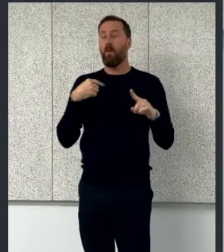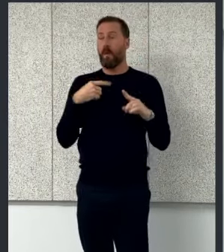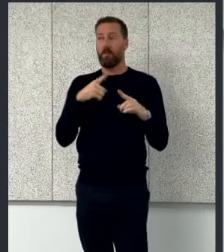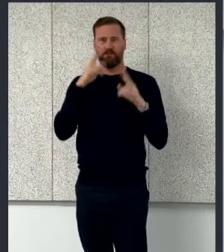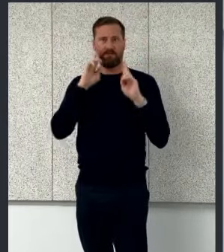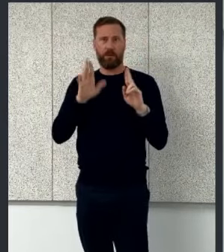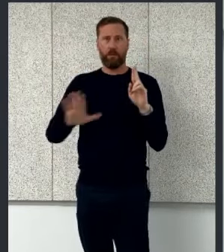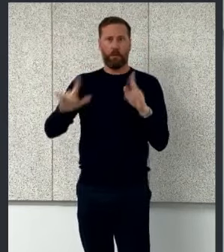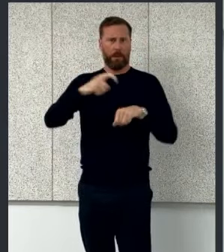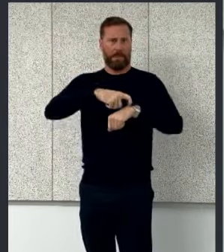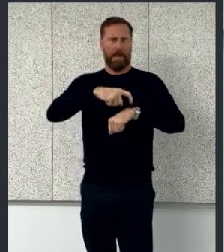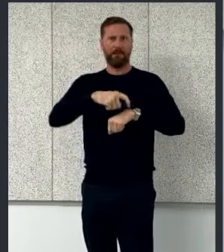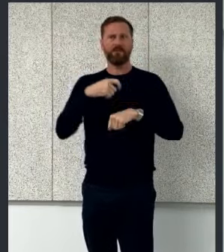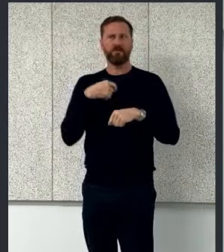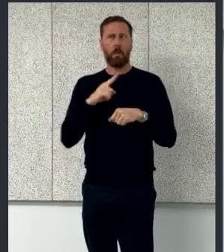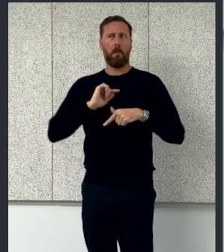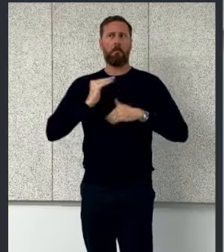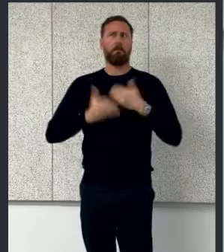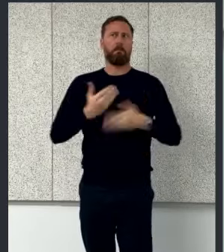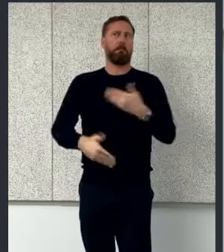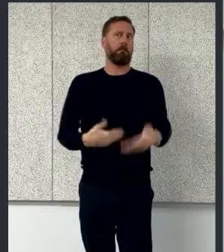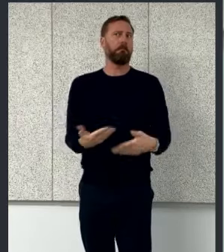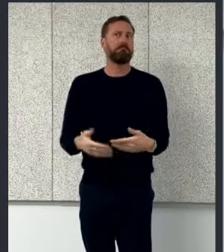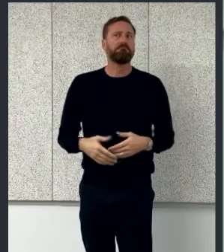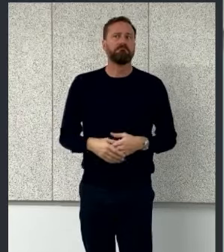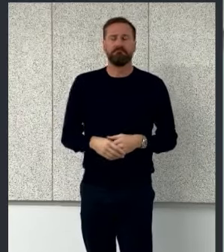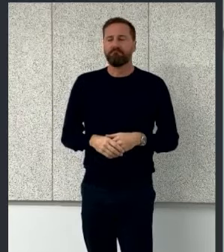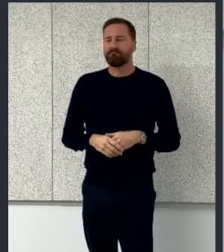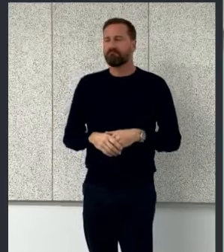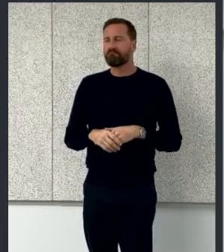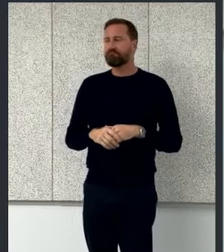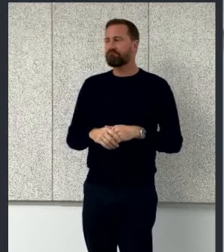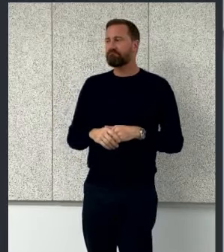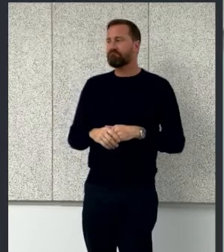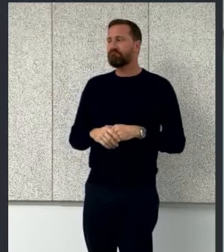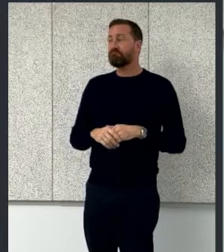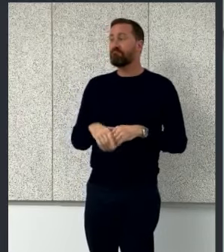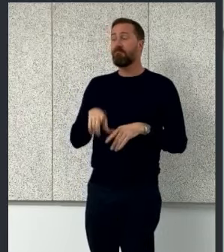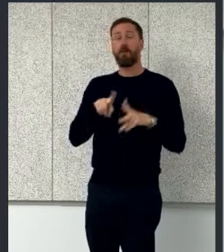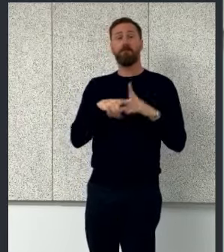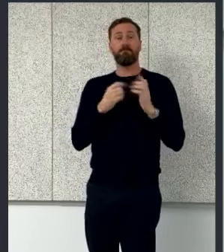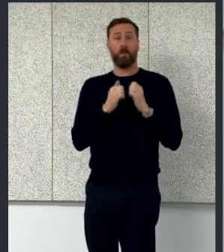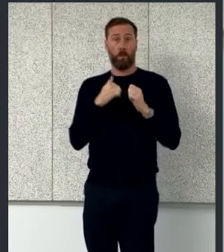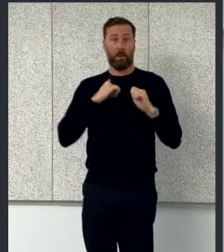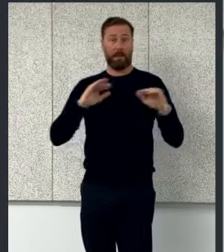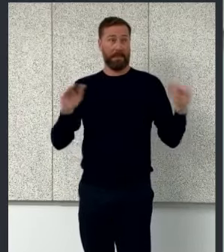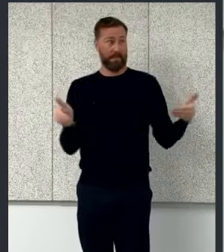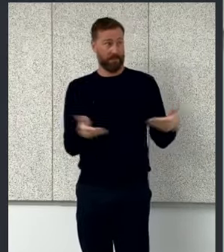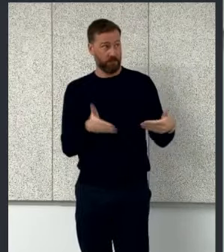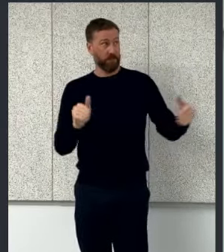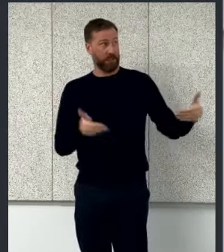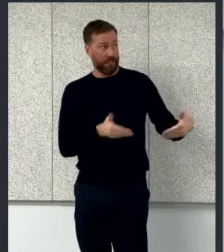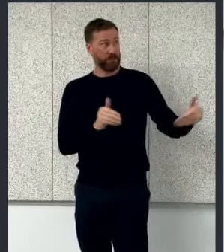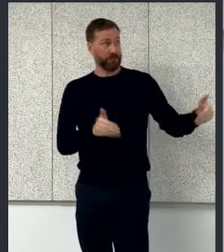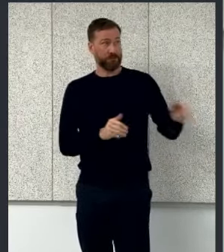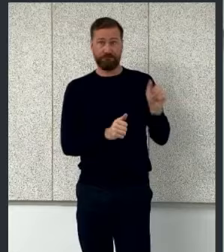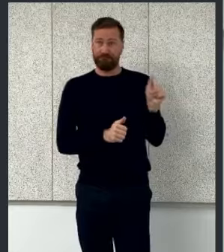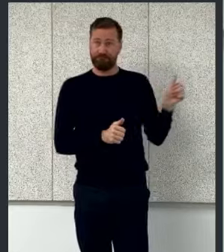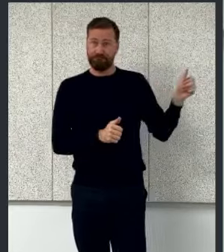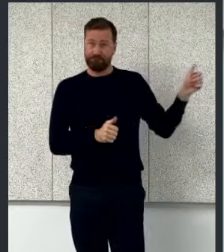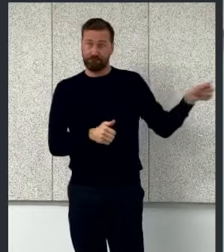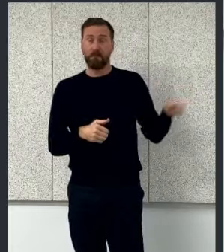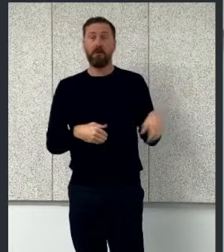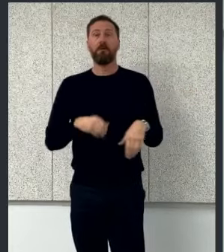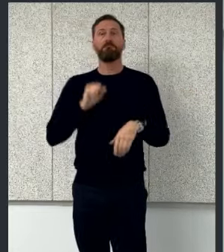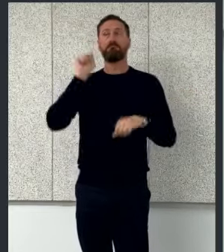today. So without much more further ado, we're gonna dive in. We'll start out by doing introductions. We'll share